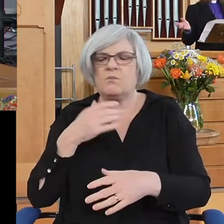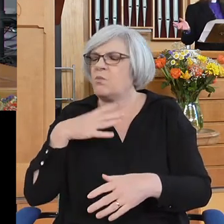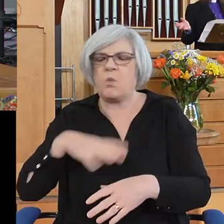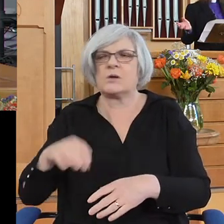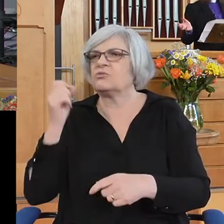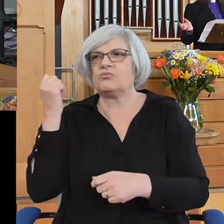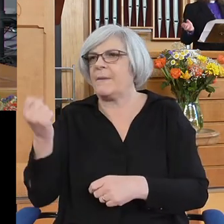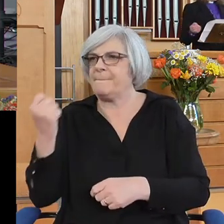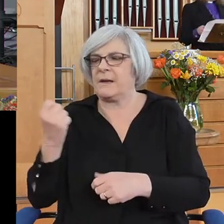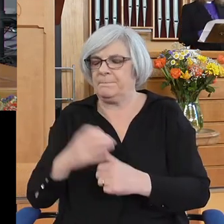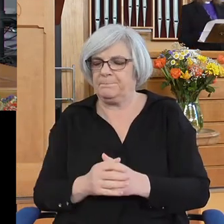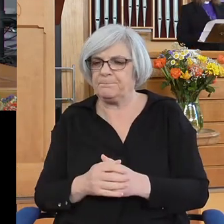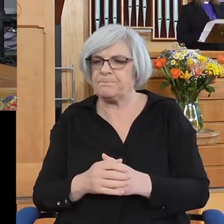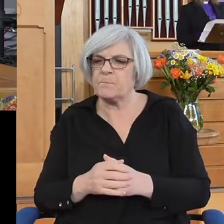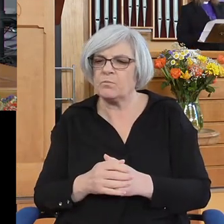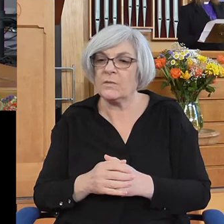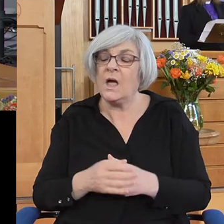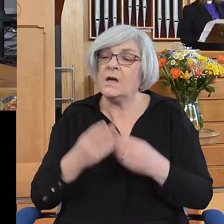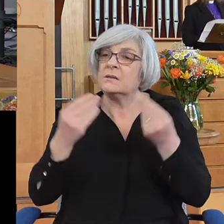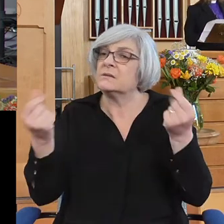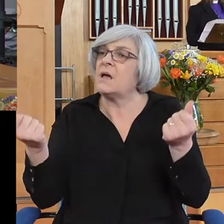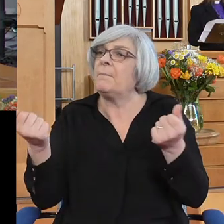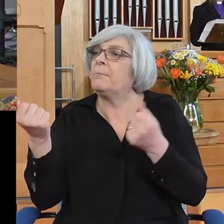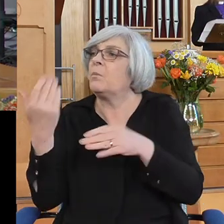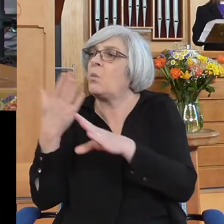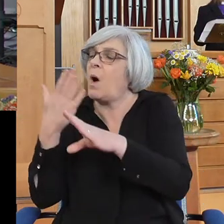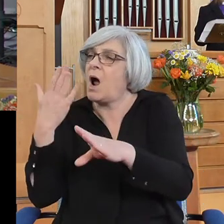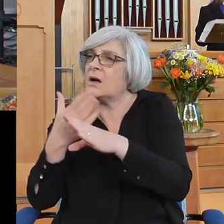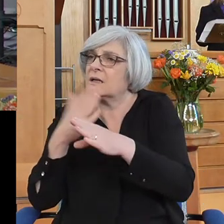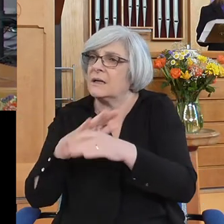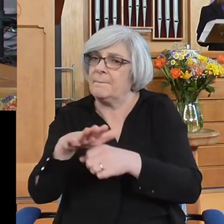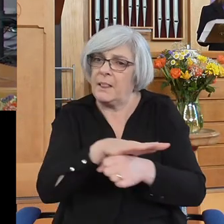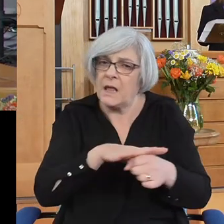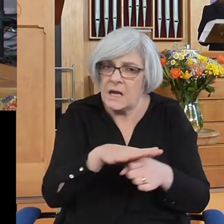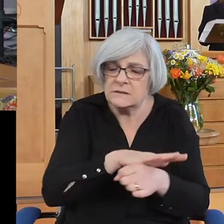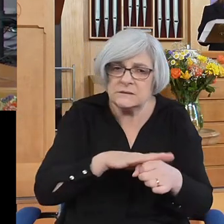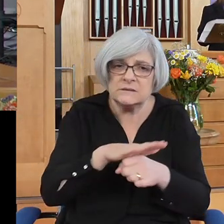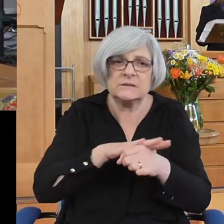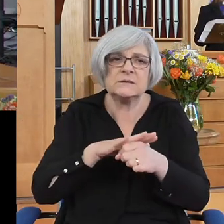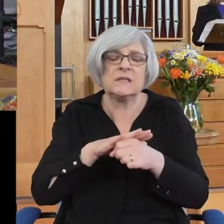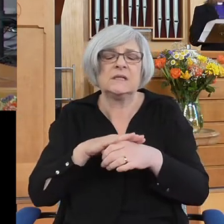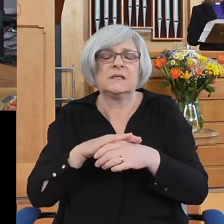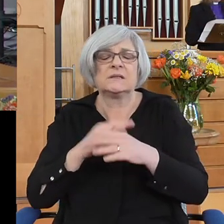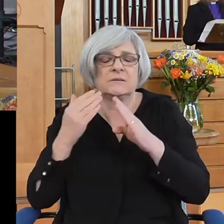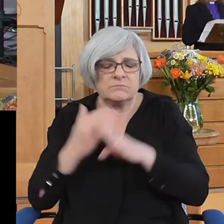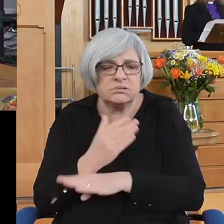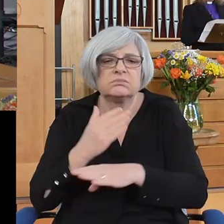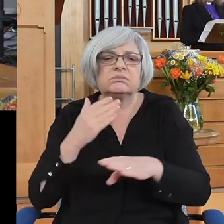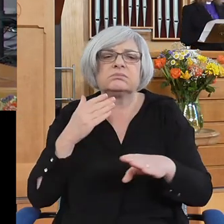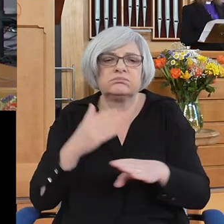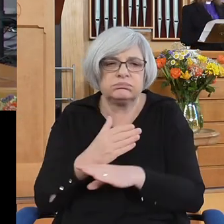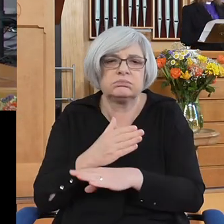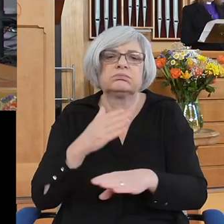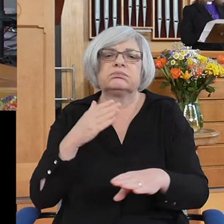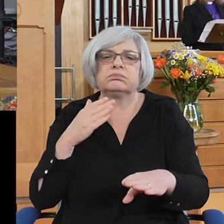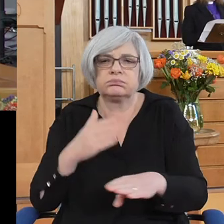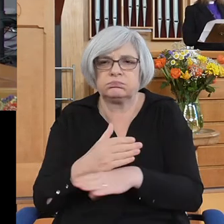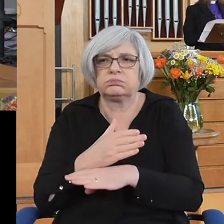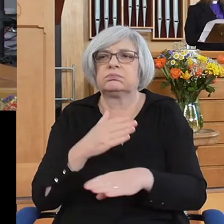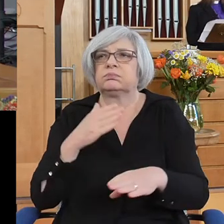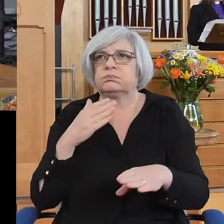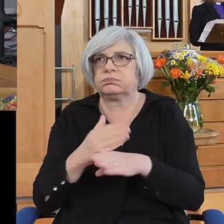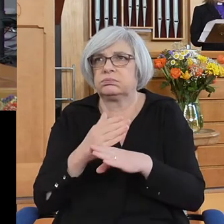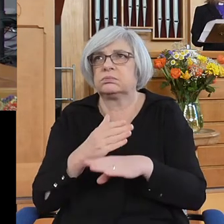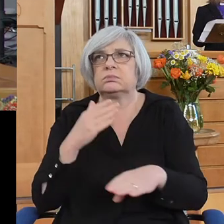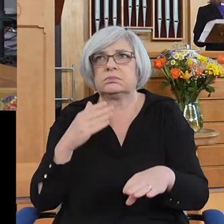Some work in places where work numbs the mind and is soul-destroying, where there's